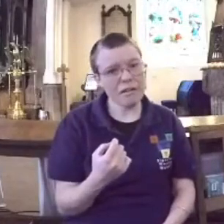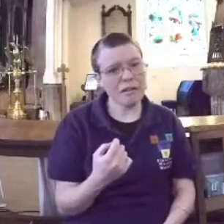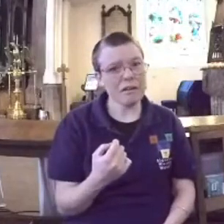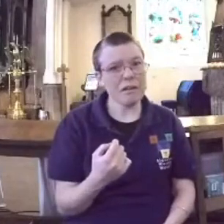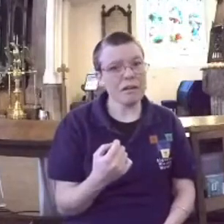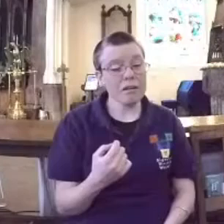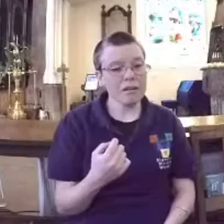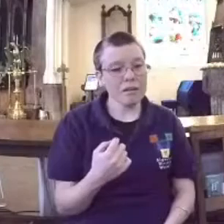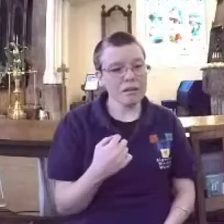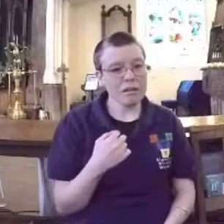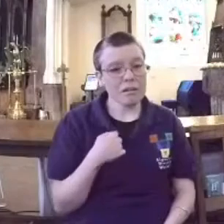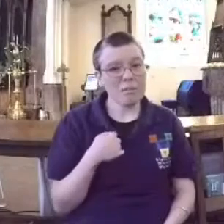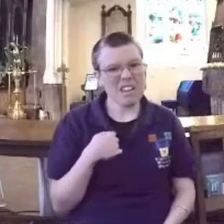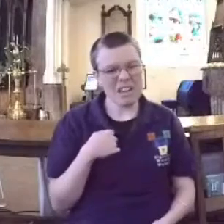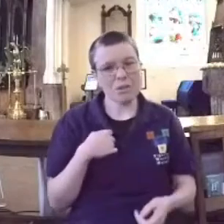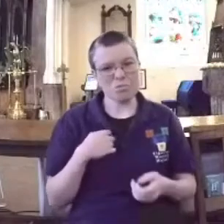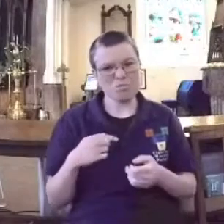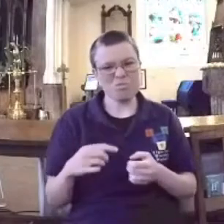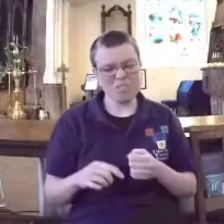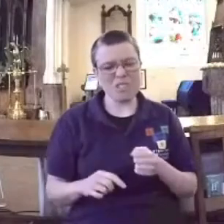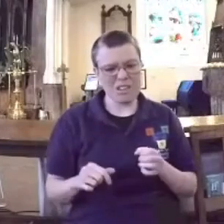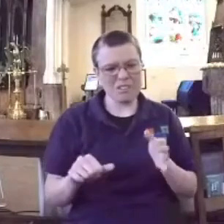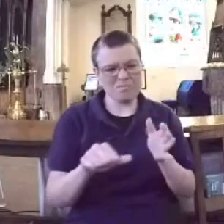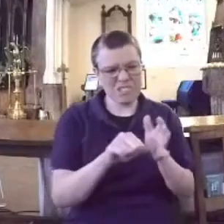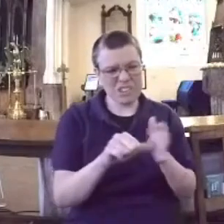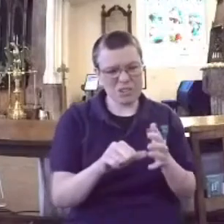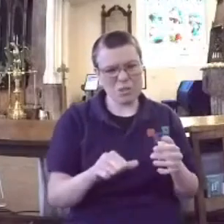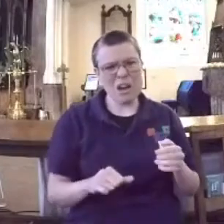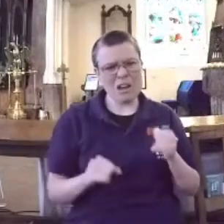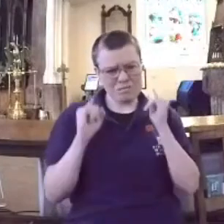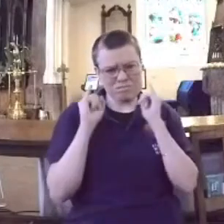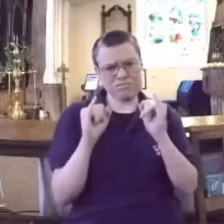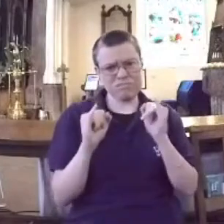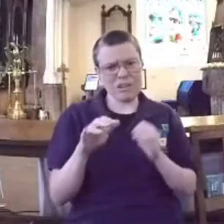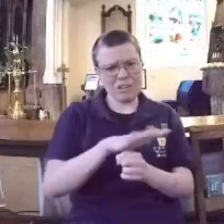prayer. I was in a really bad place. But 2 months later,